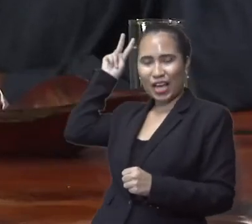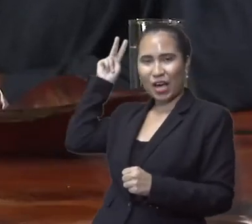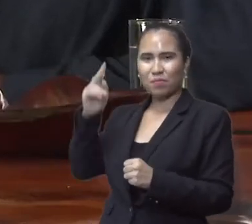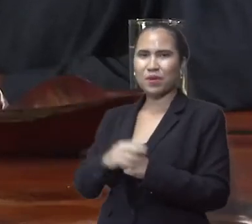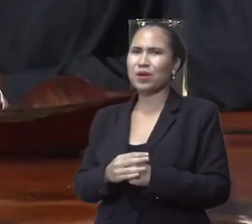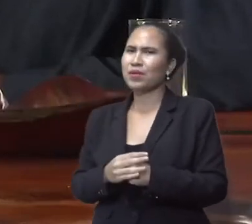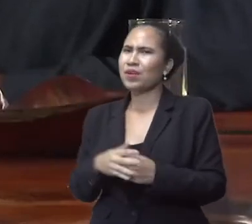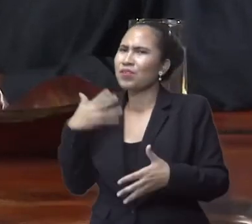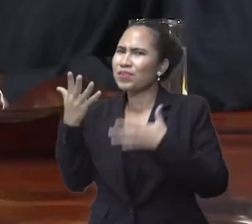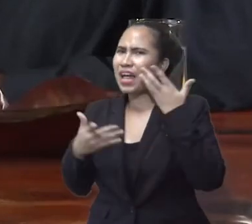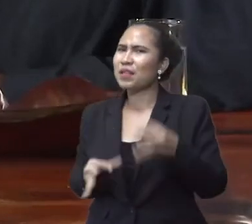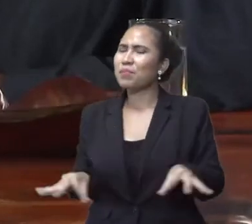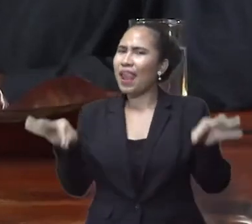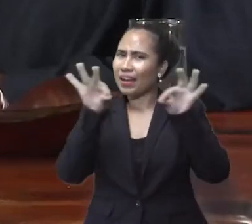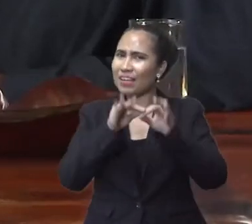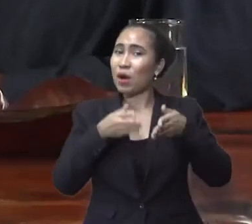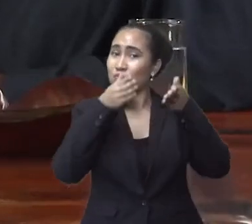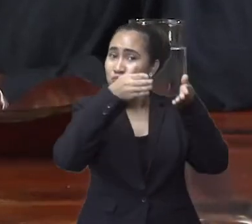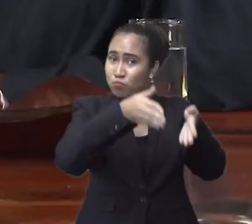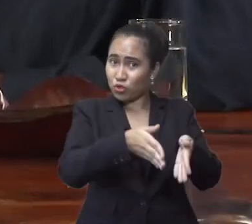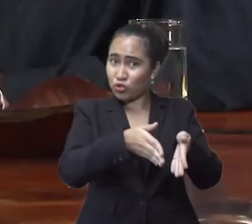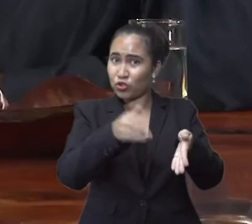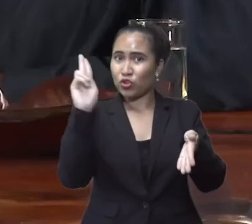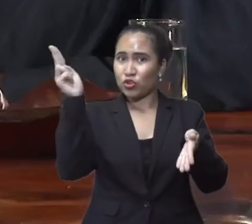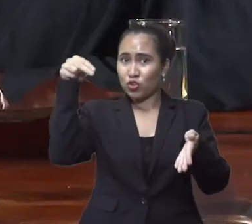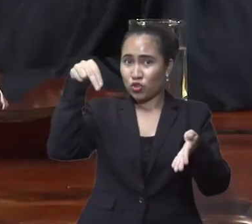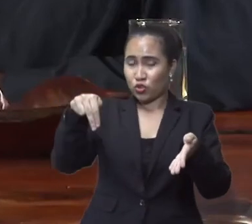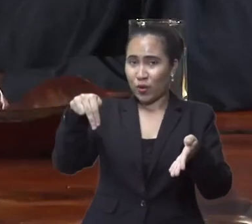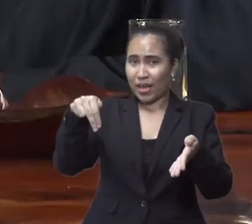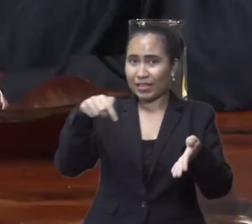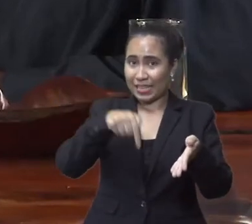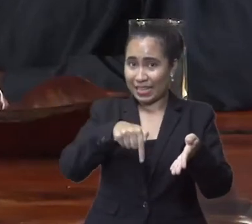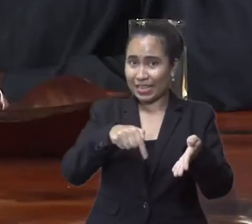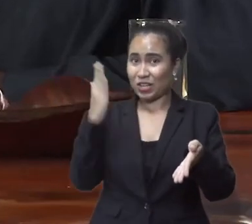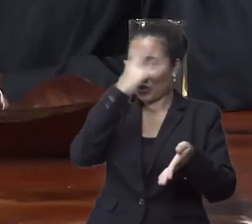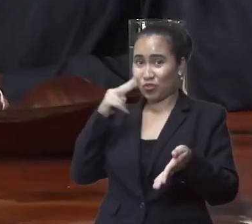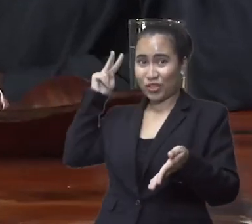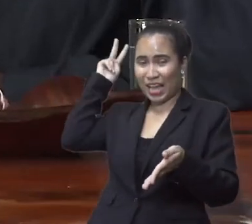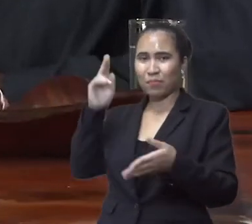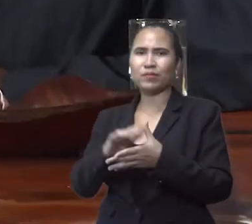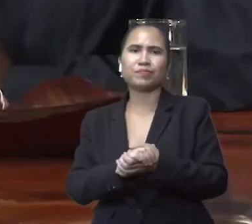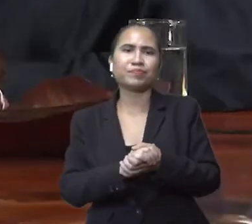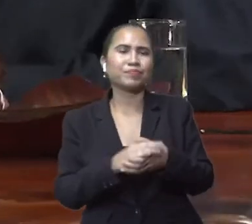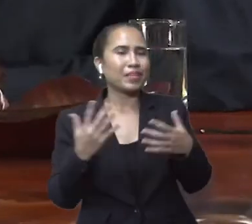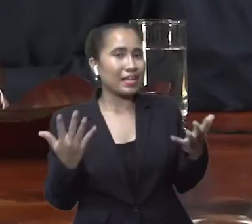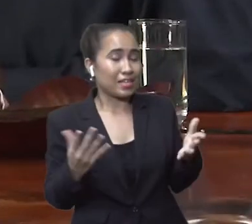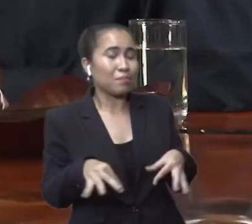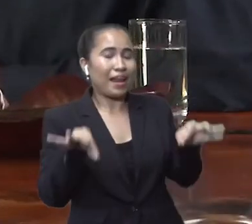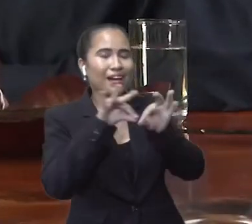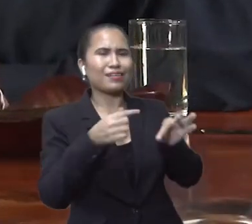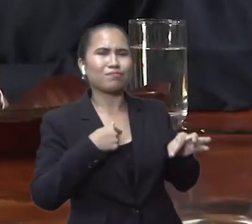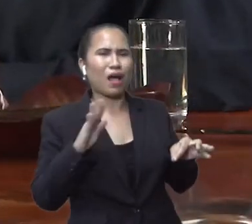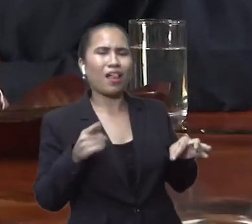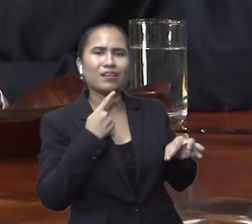me a bit about the significance of this visit to the United Nations, particularly Suriname. Well, it's very significant, as I